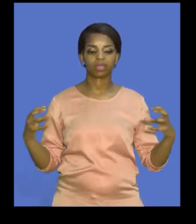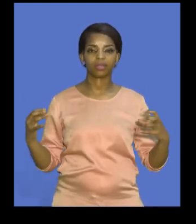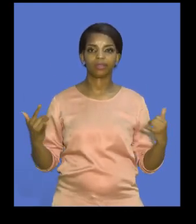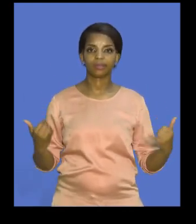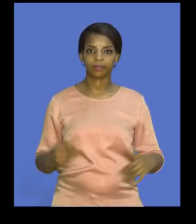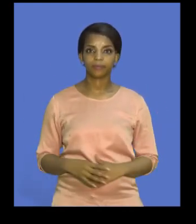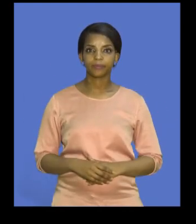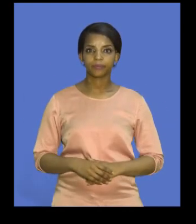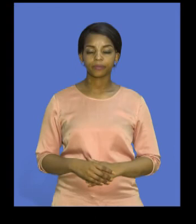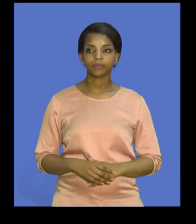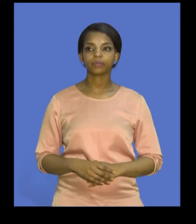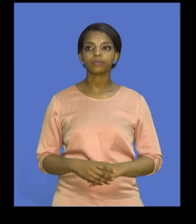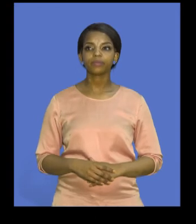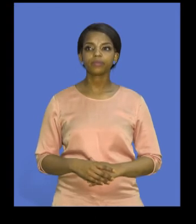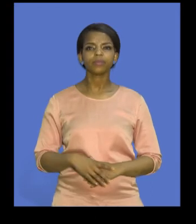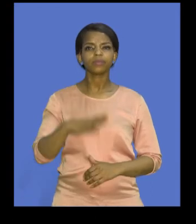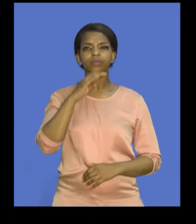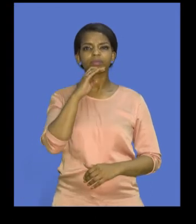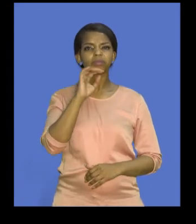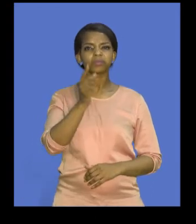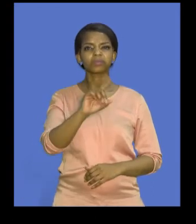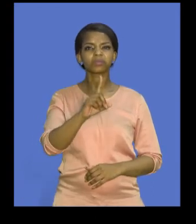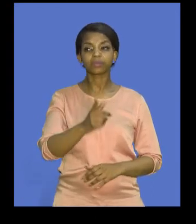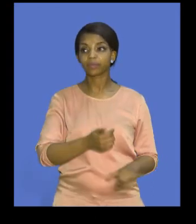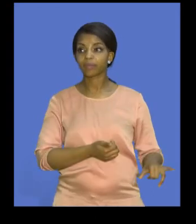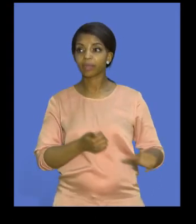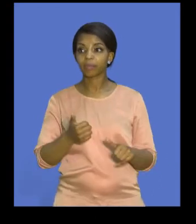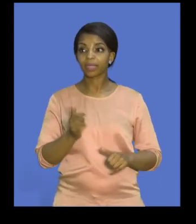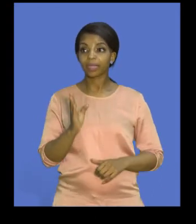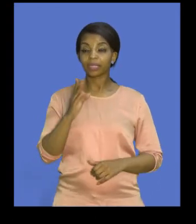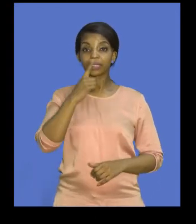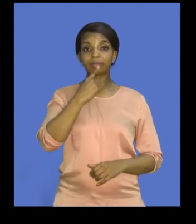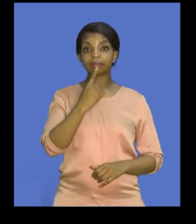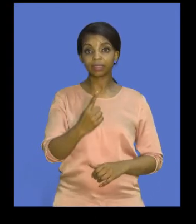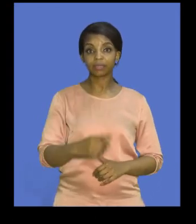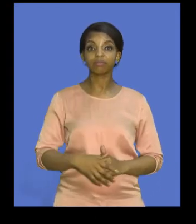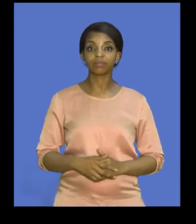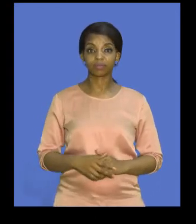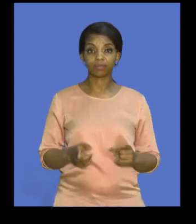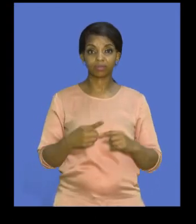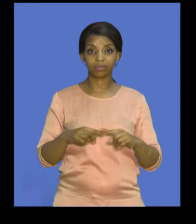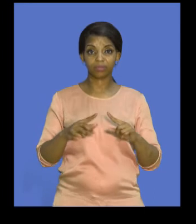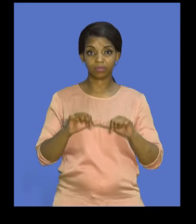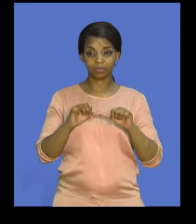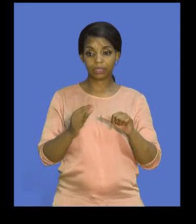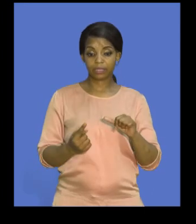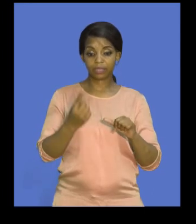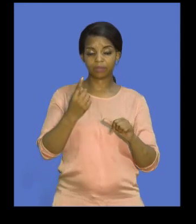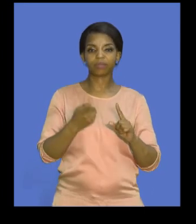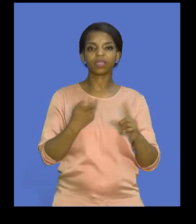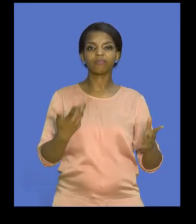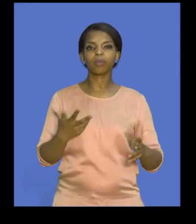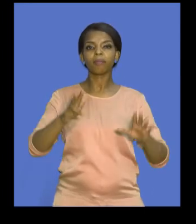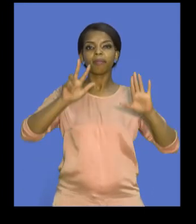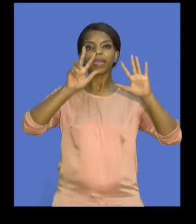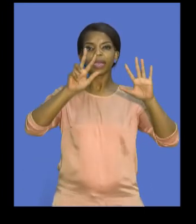go back here, we would say moving upwards from 8 centimeters to 2 centimeters, what is happening to